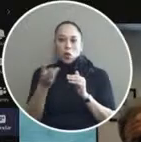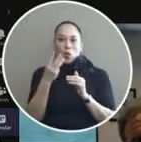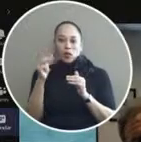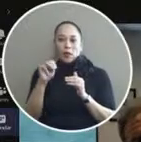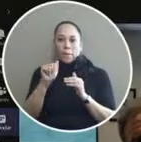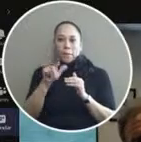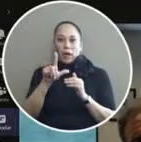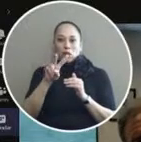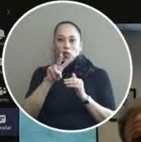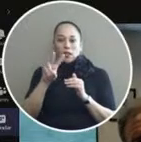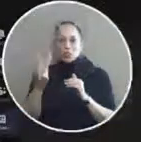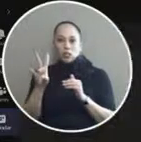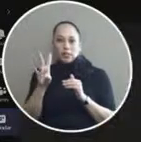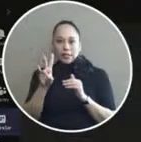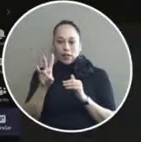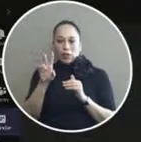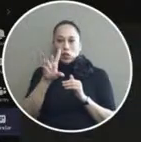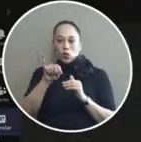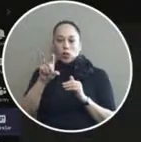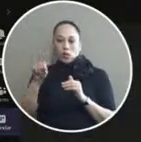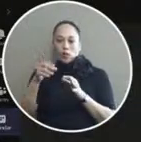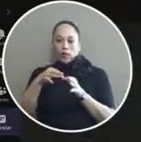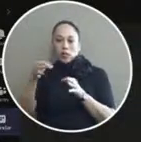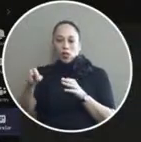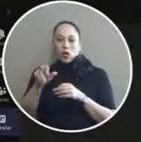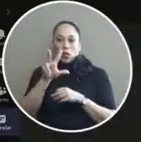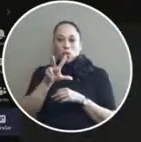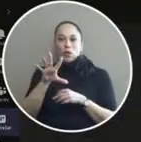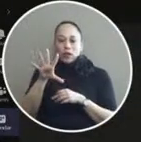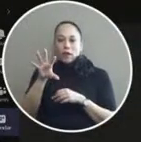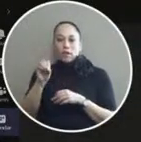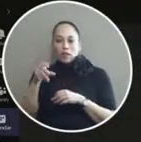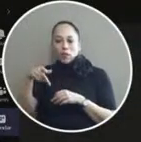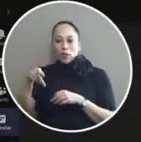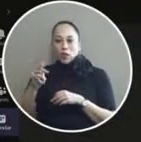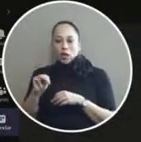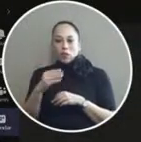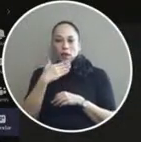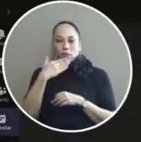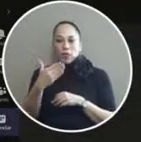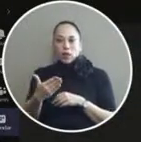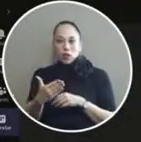Wednesday, May 27th, 2020 is adjourned at 3:50 p.m. Thank you.